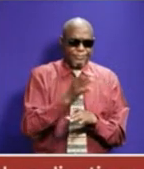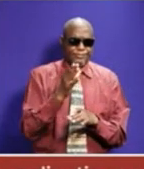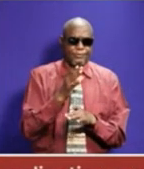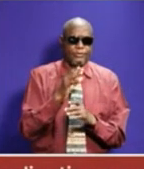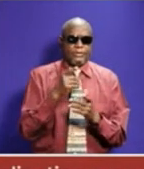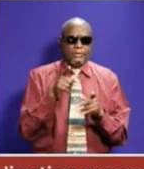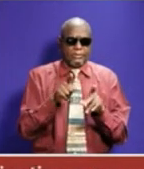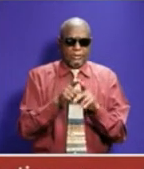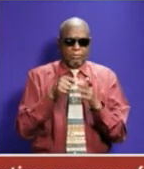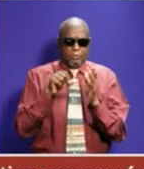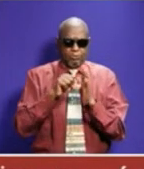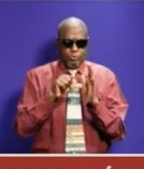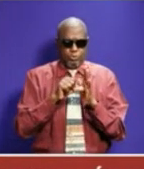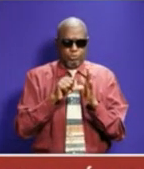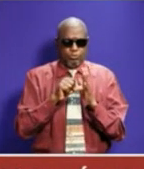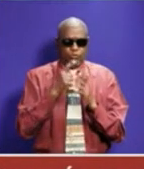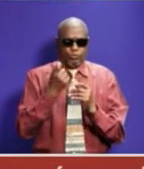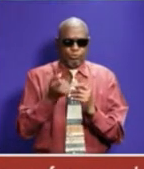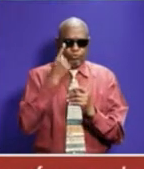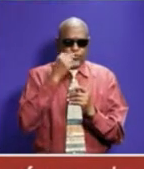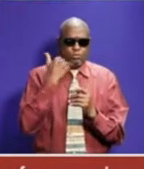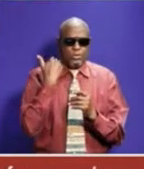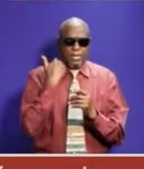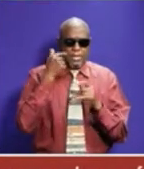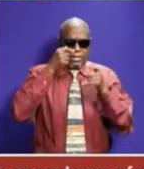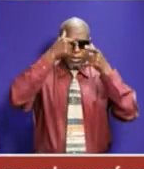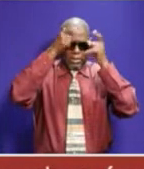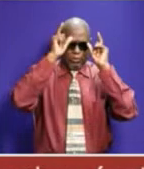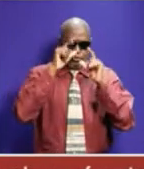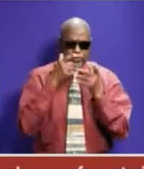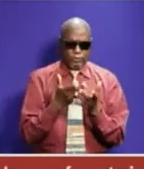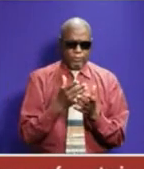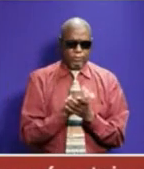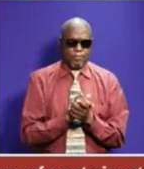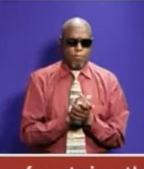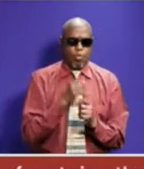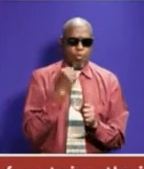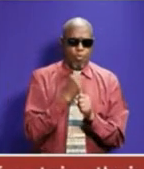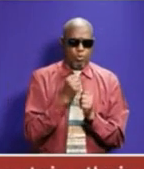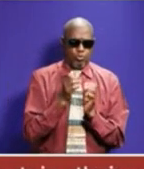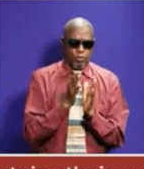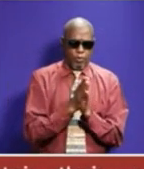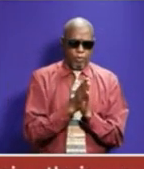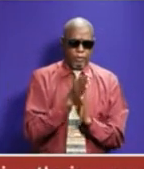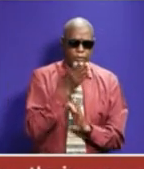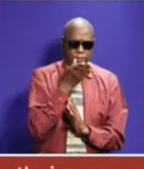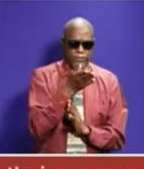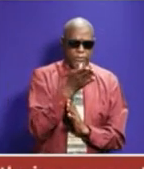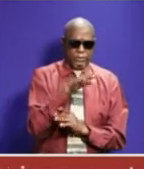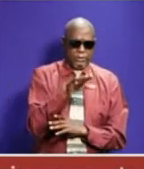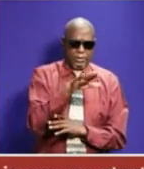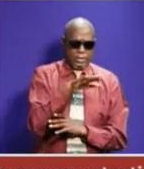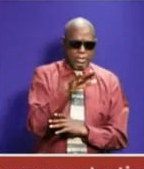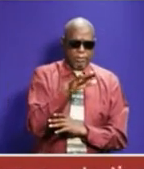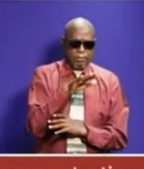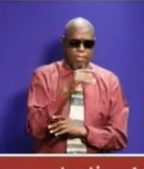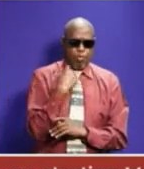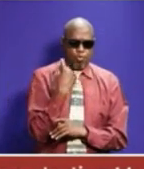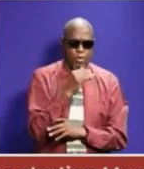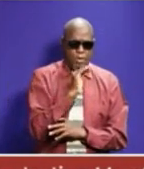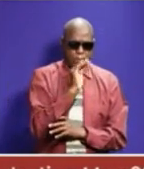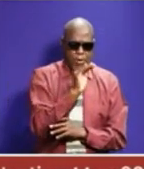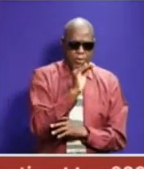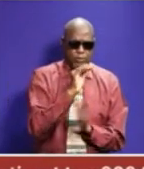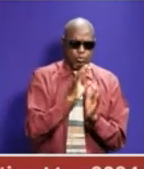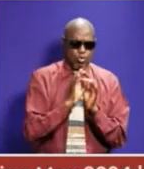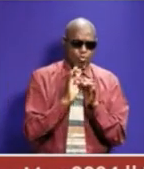banditry and cattle rustling. To work together in that space. Ile mimi naomba nyinyi ni